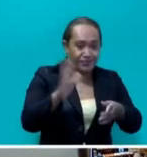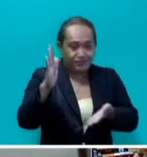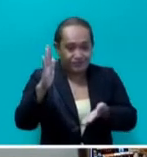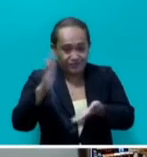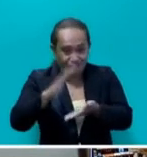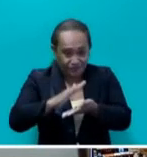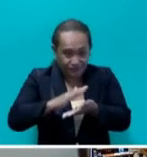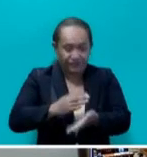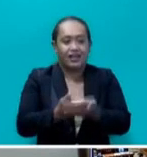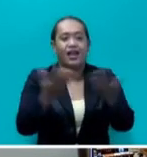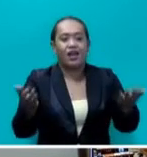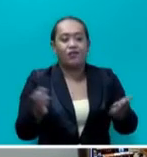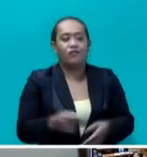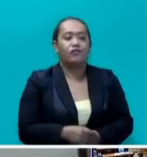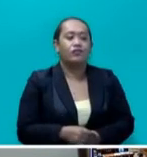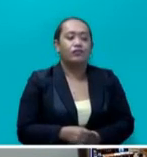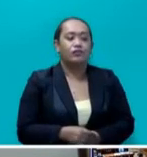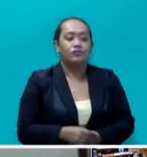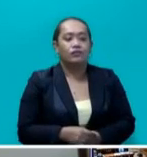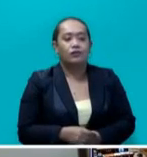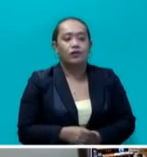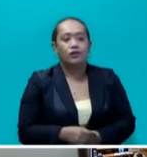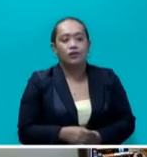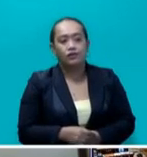domestic suppliers. Extend concession